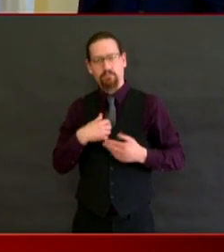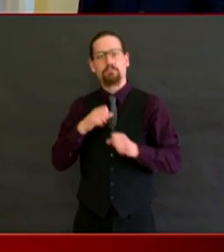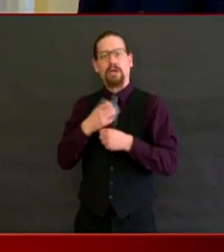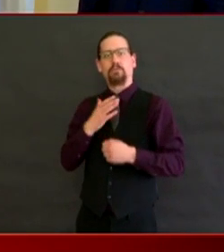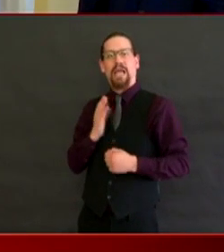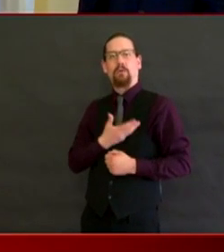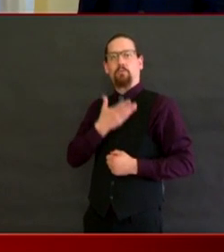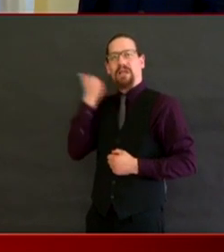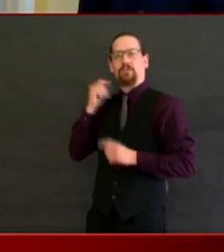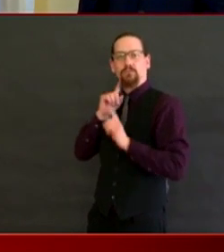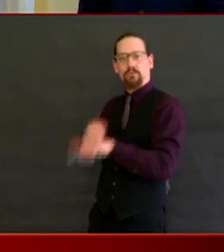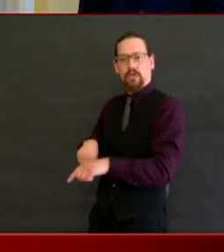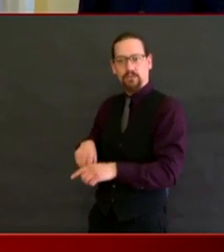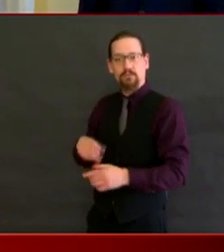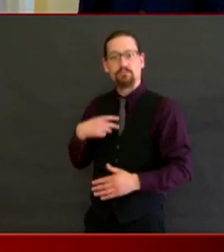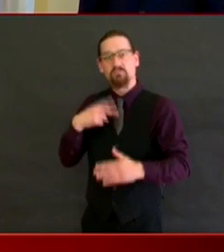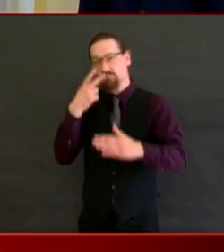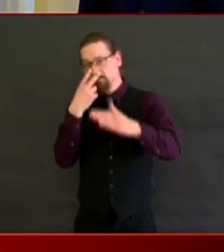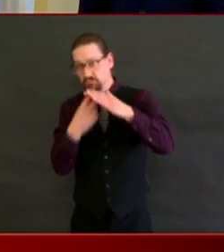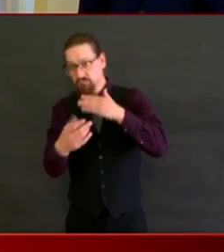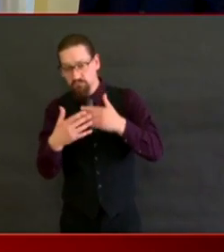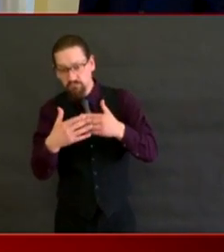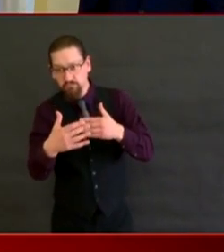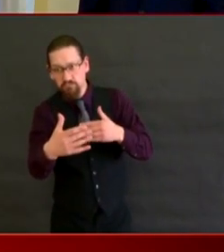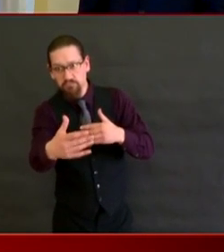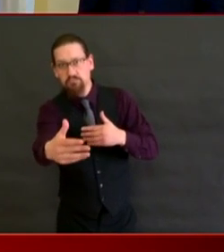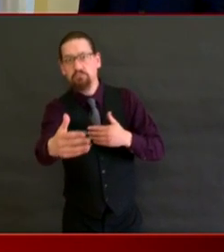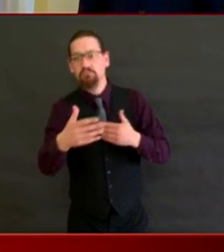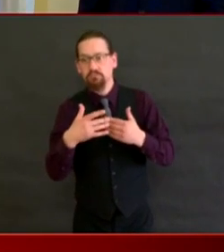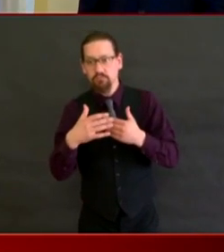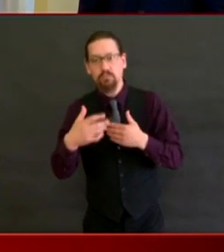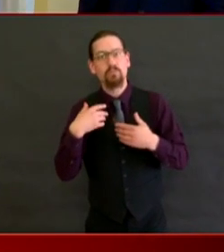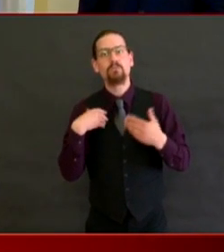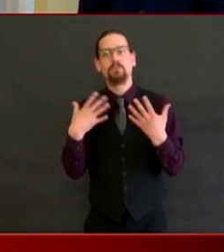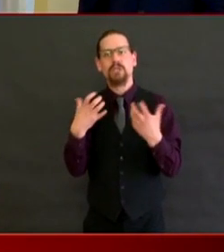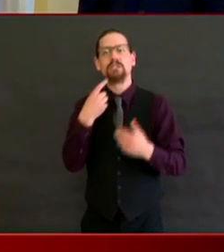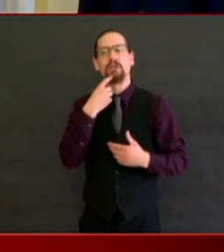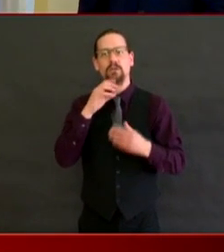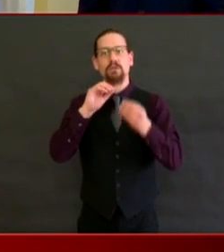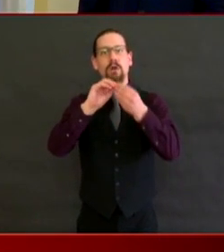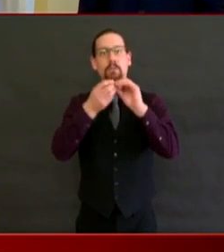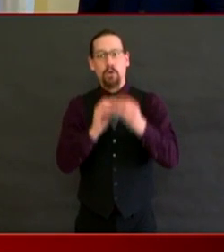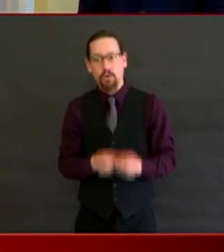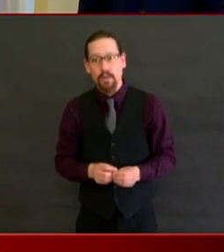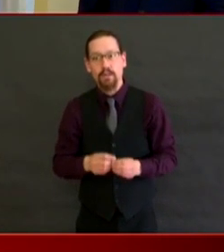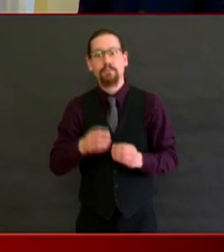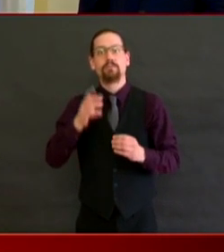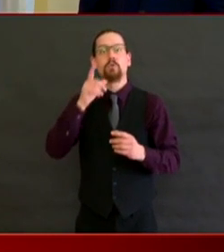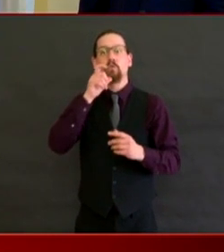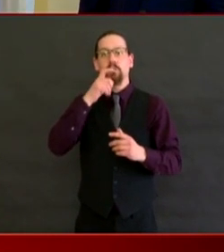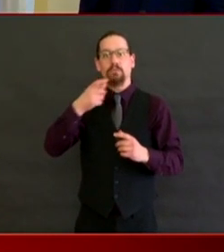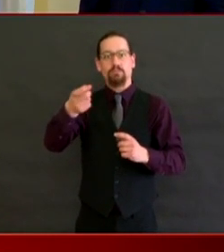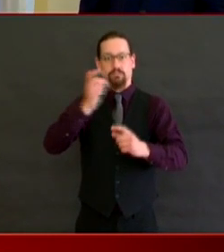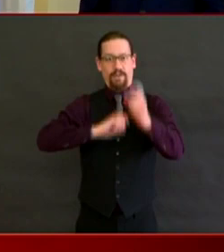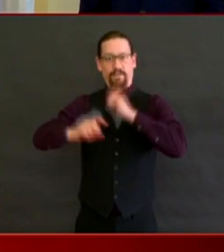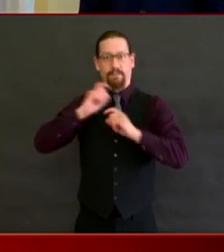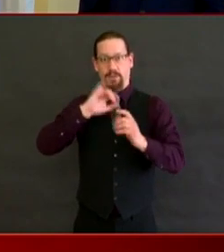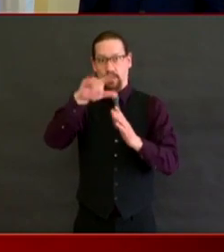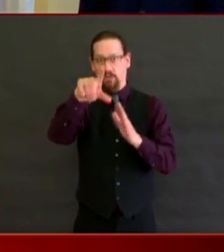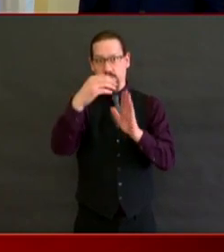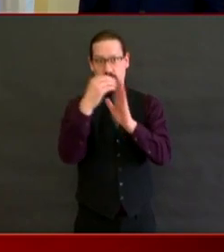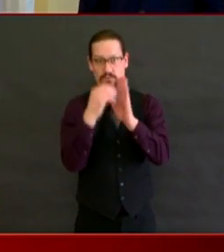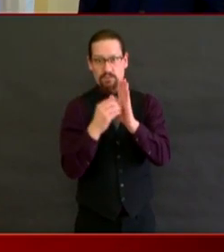to contact and to trace their contacts and help them be able to quarantine and stay at home the way we need